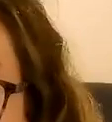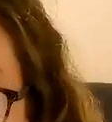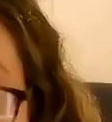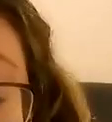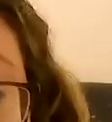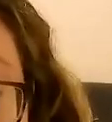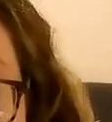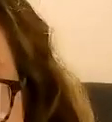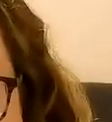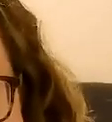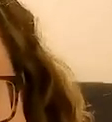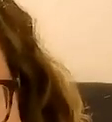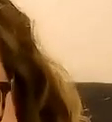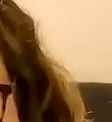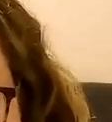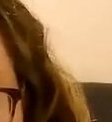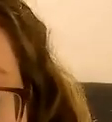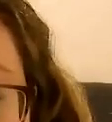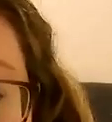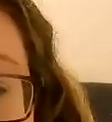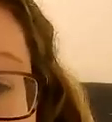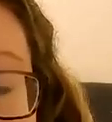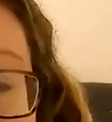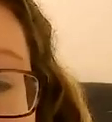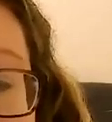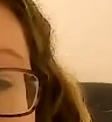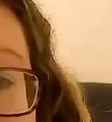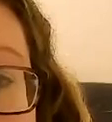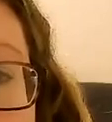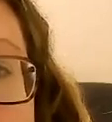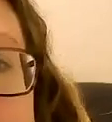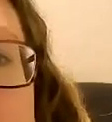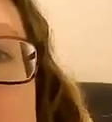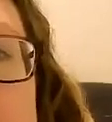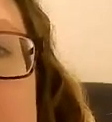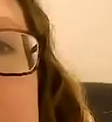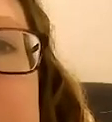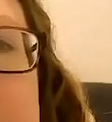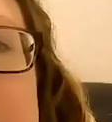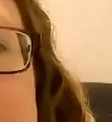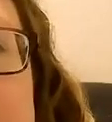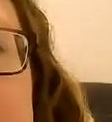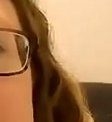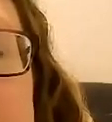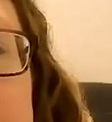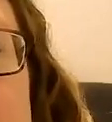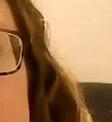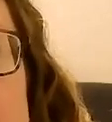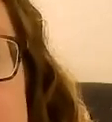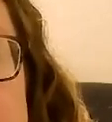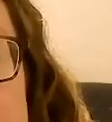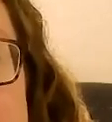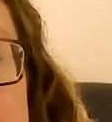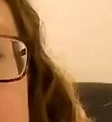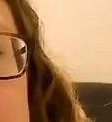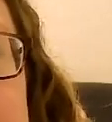you're interested in that, please go to our website and sign up for that. And let's look at the questions. We